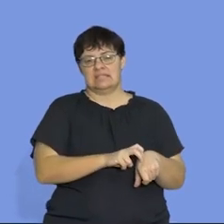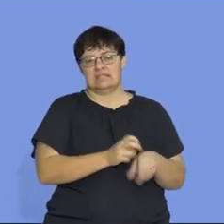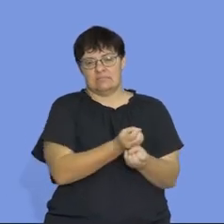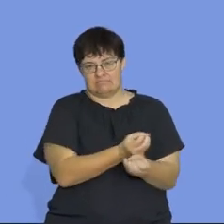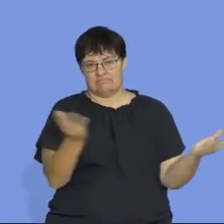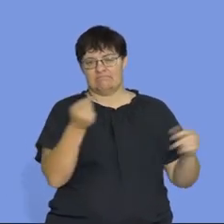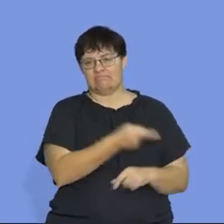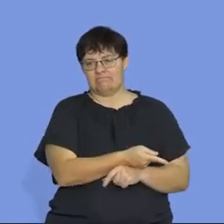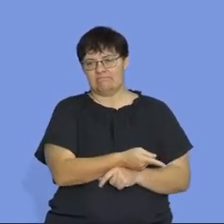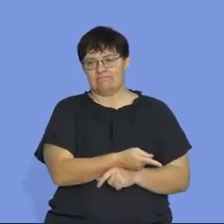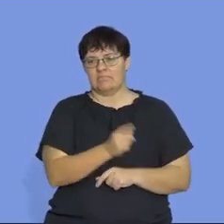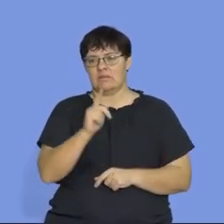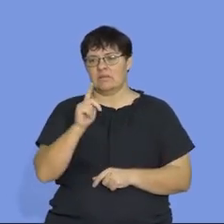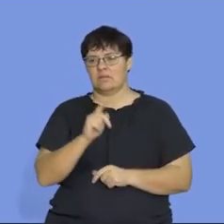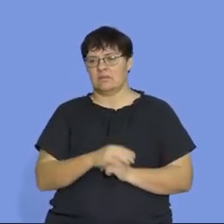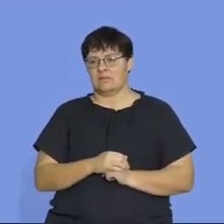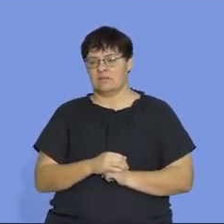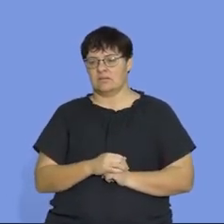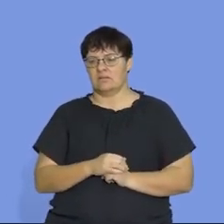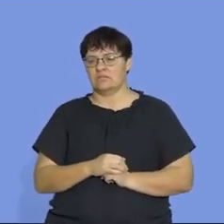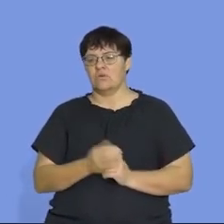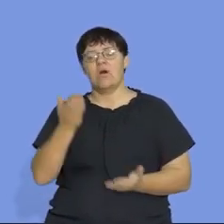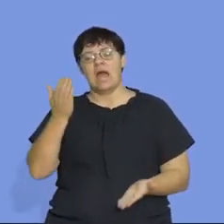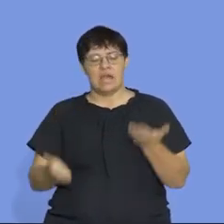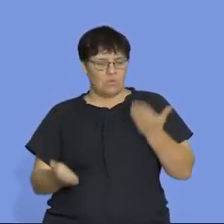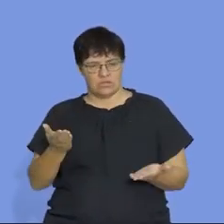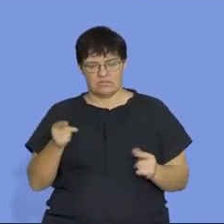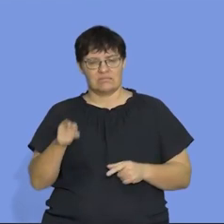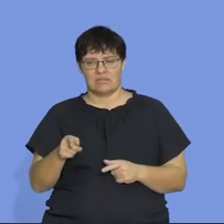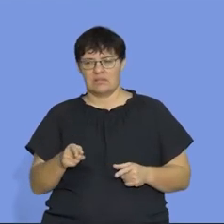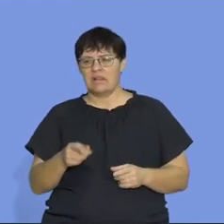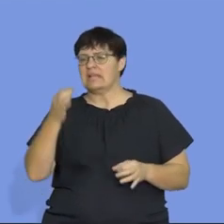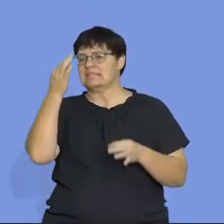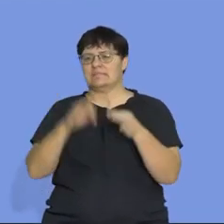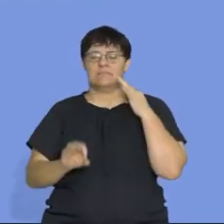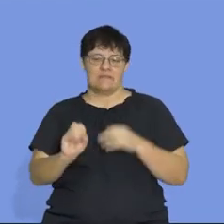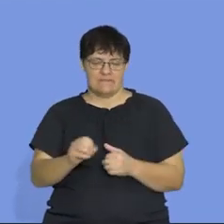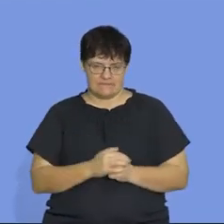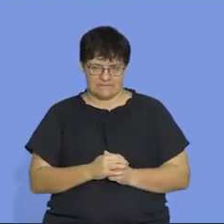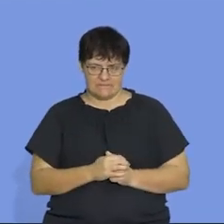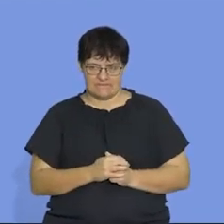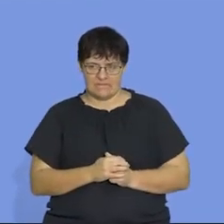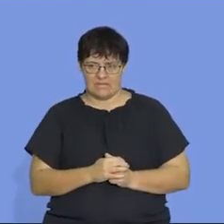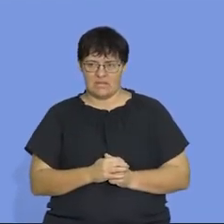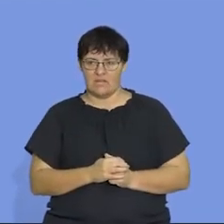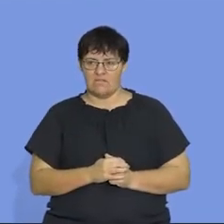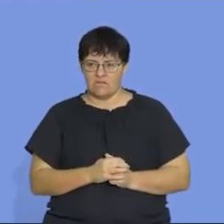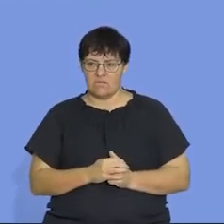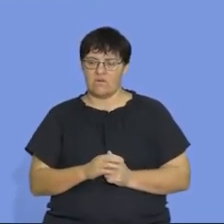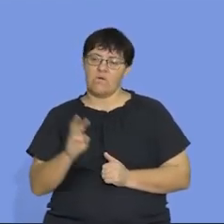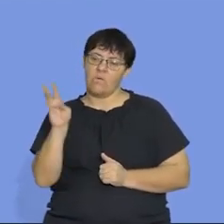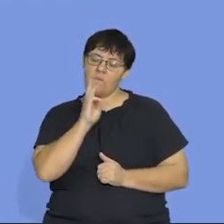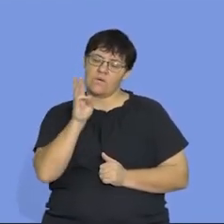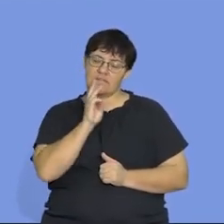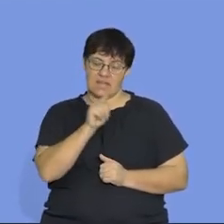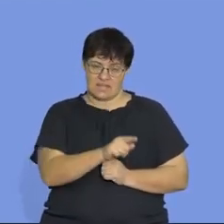released, okay? So there is a balanced equation of reaction, very simple reaction, which involves the formation of water molecules